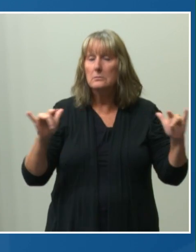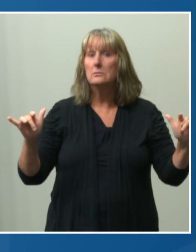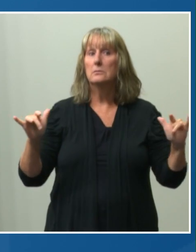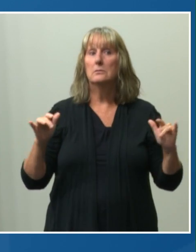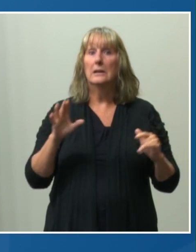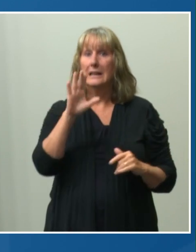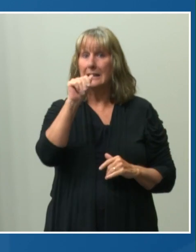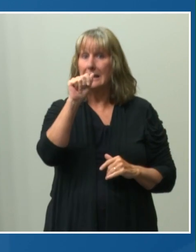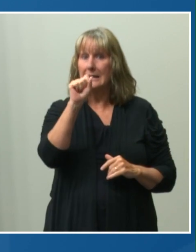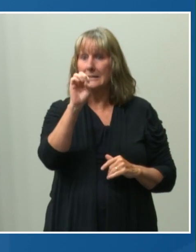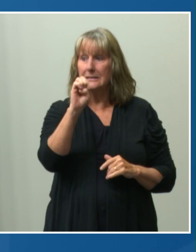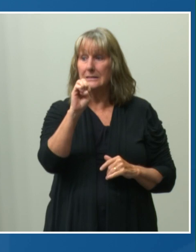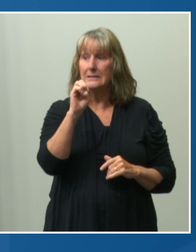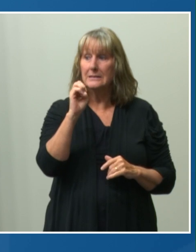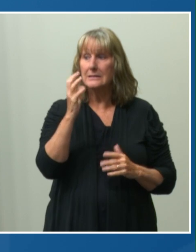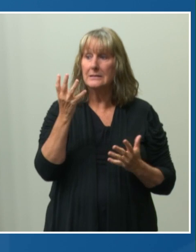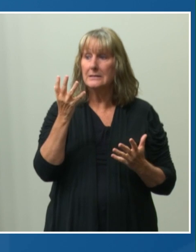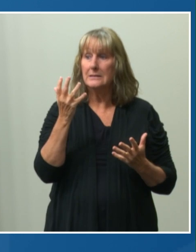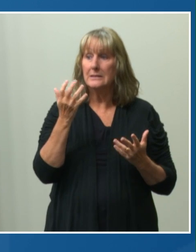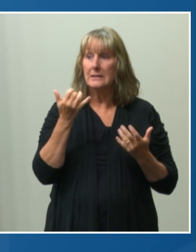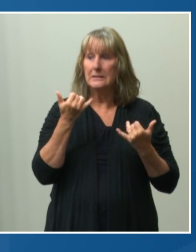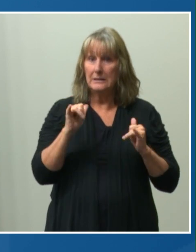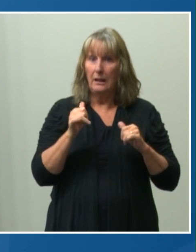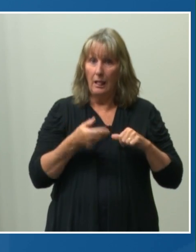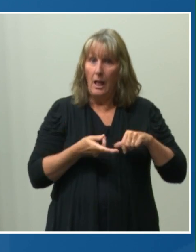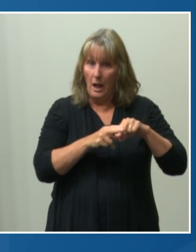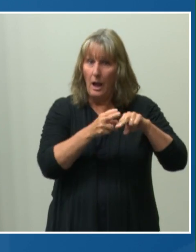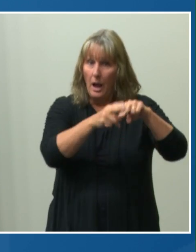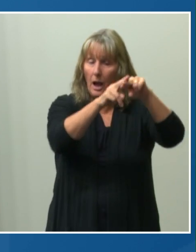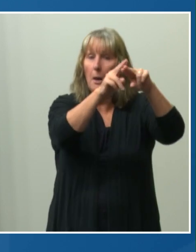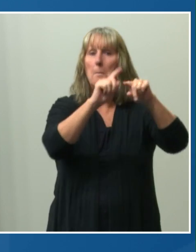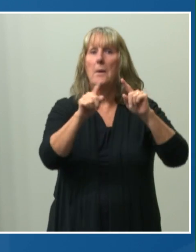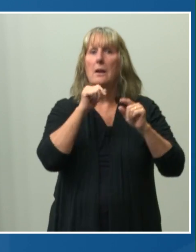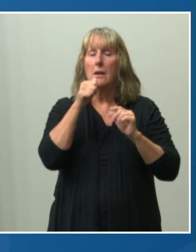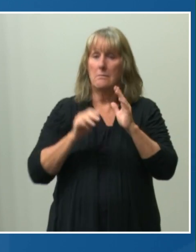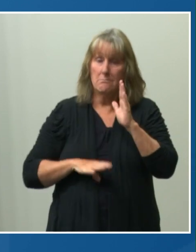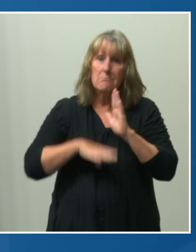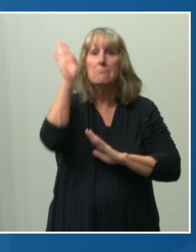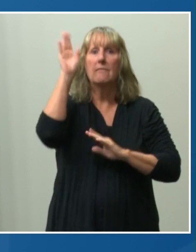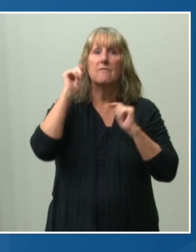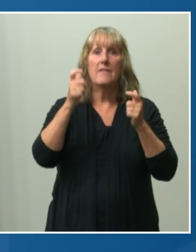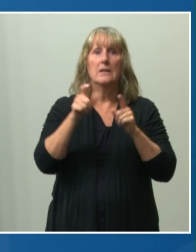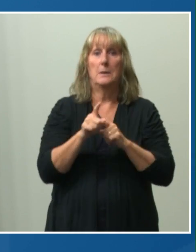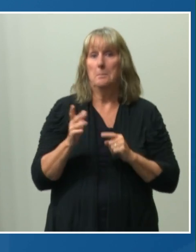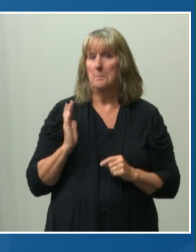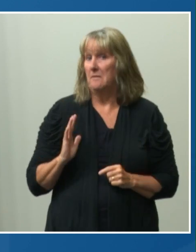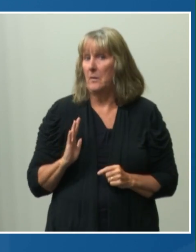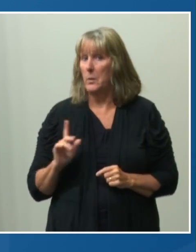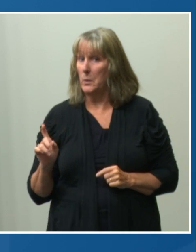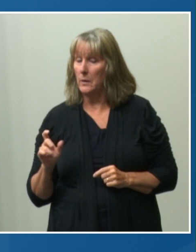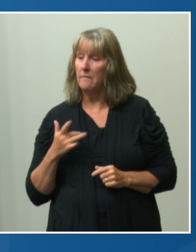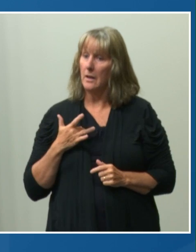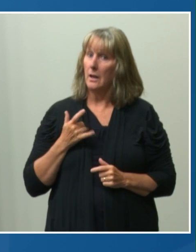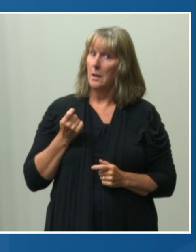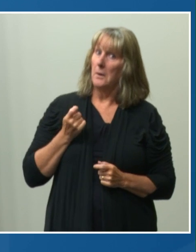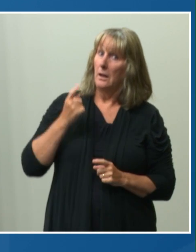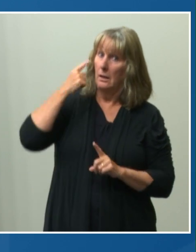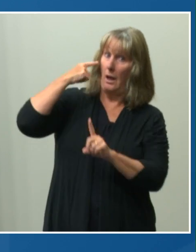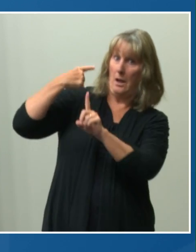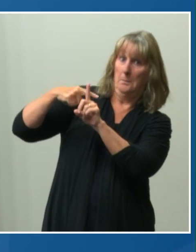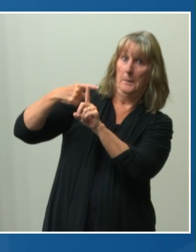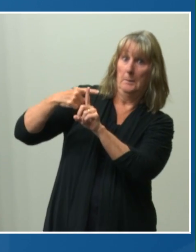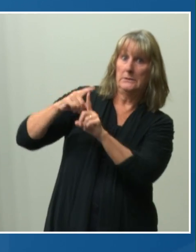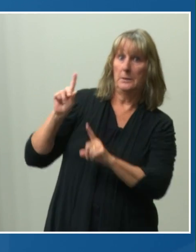and cases are not, I guess, they're still going up, but they're not going up as much as they were before. Does that give you any optimism at